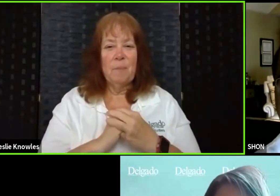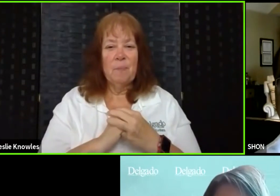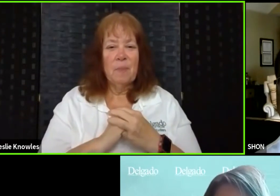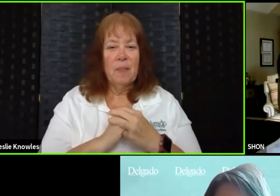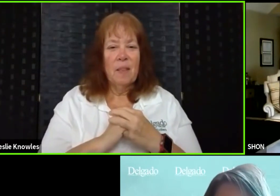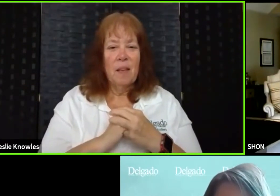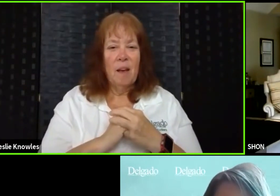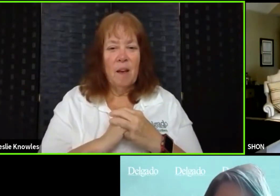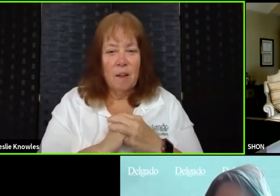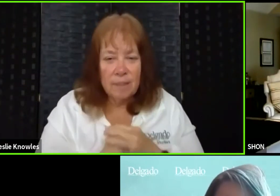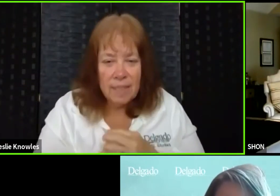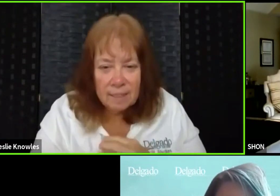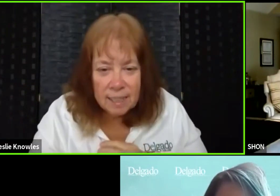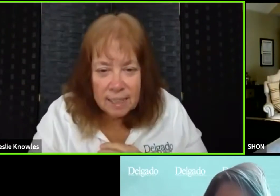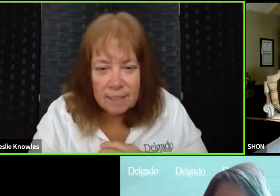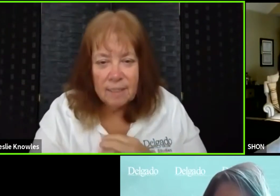times.